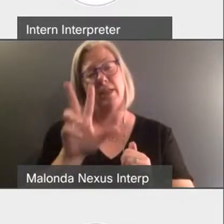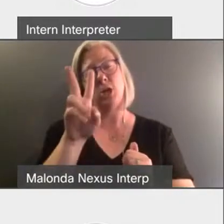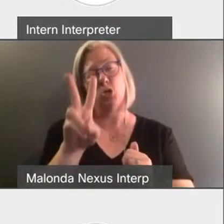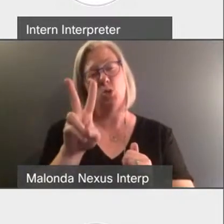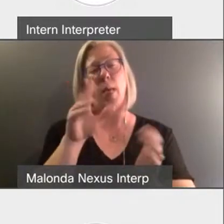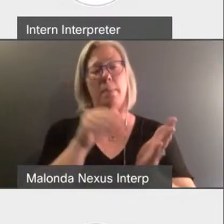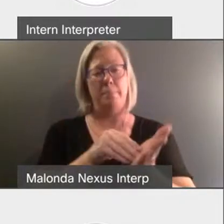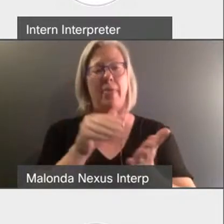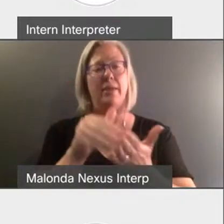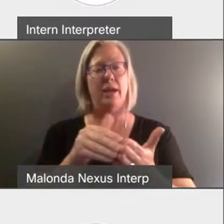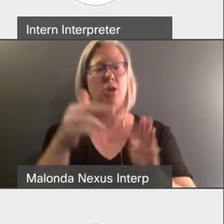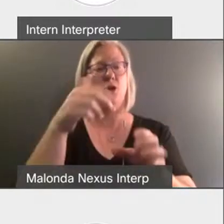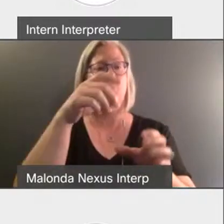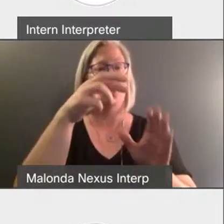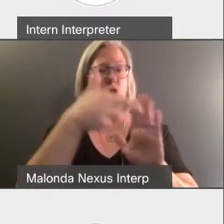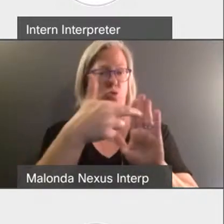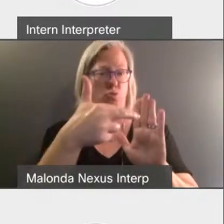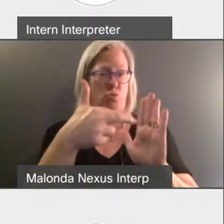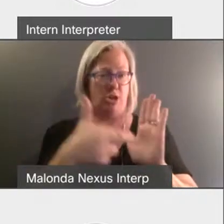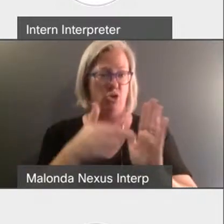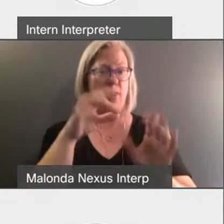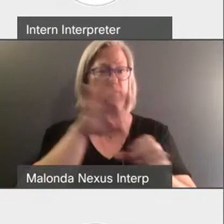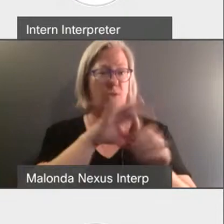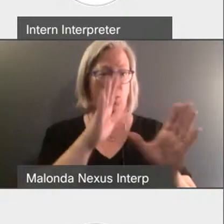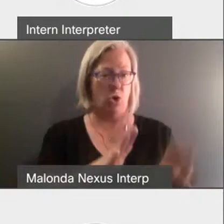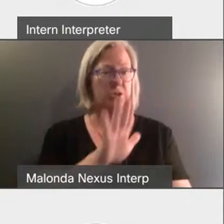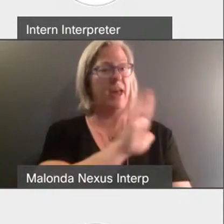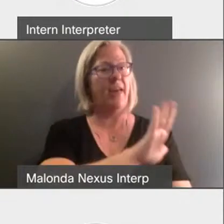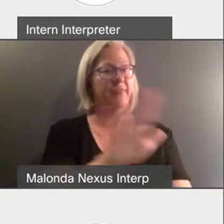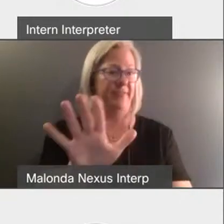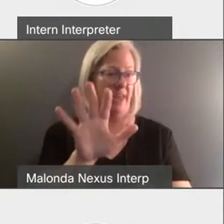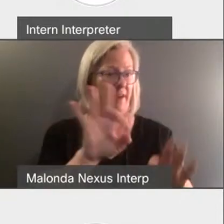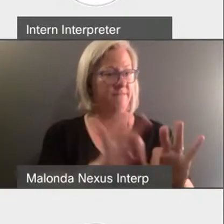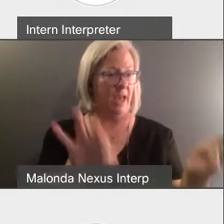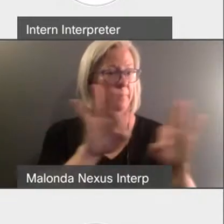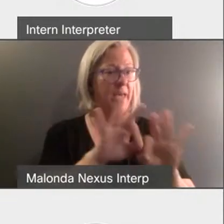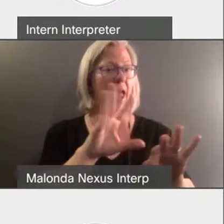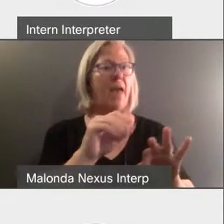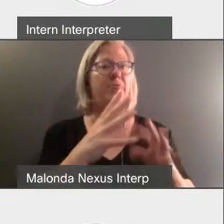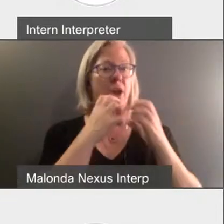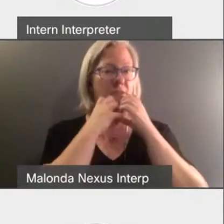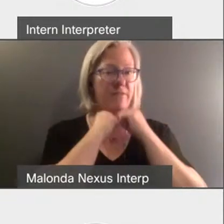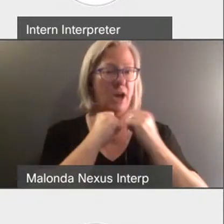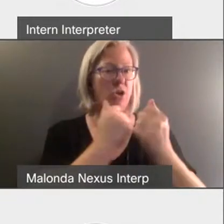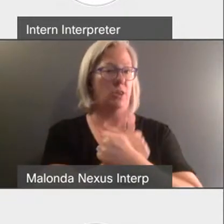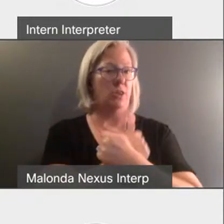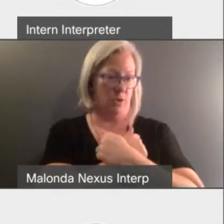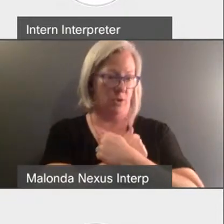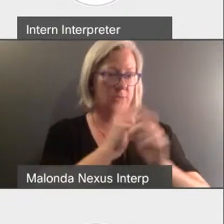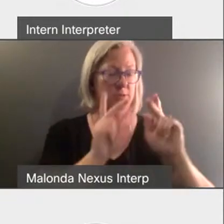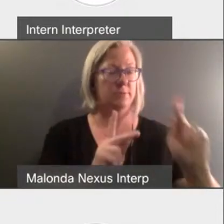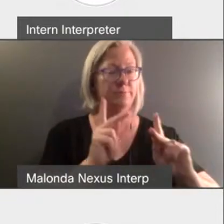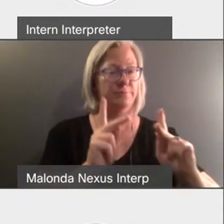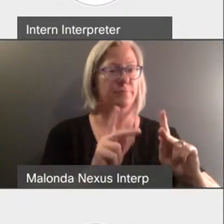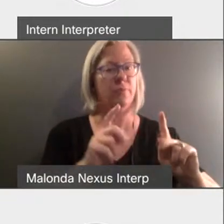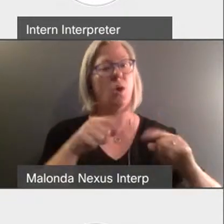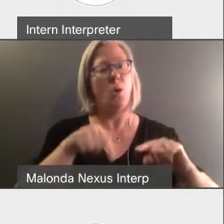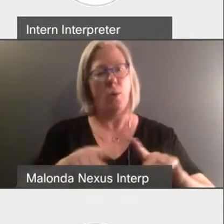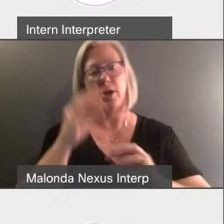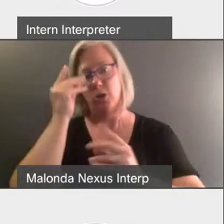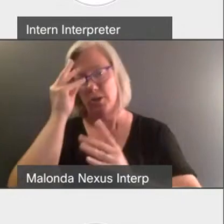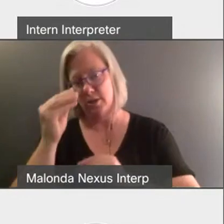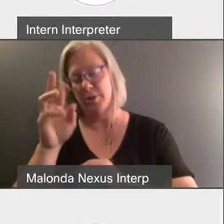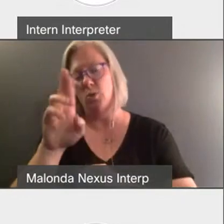million registered voters, their families, and their valued loved ones as you determine